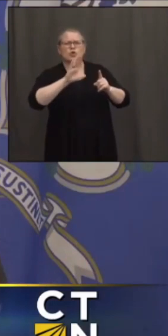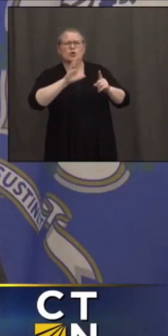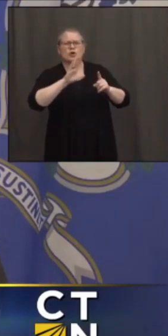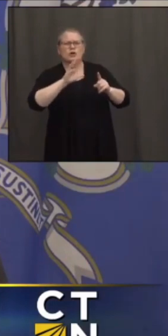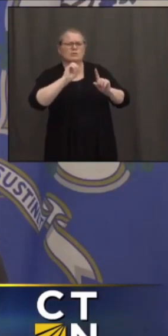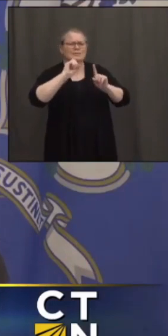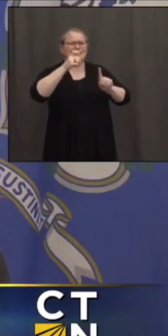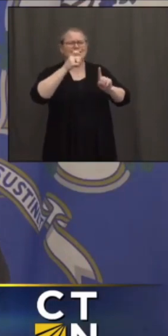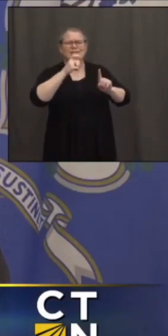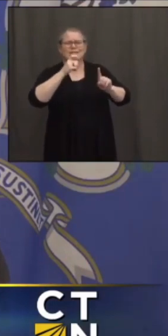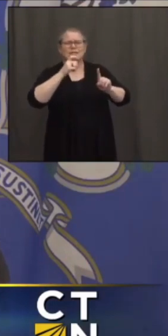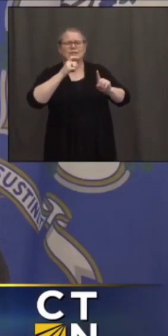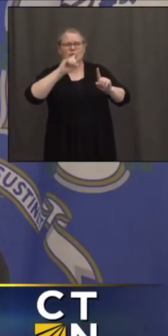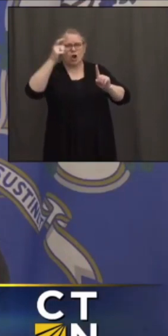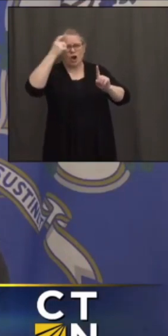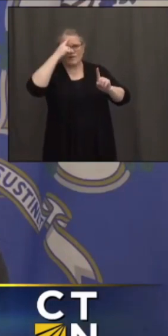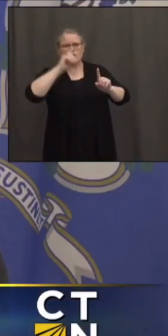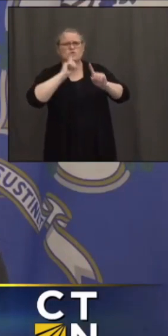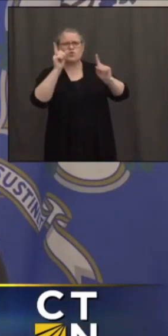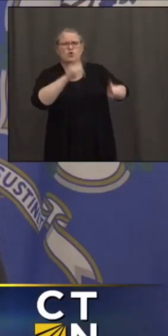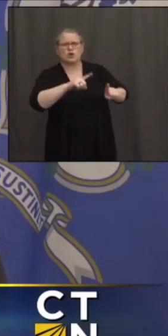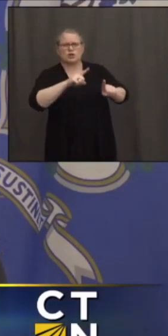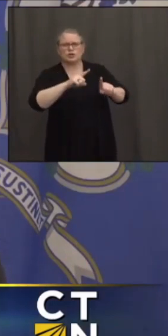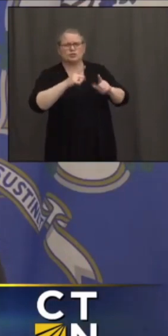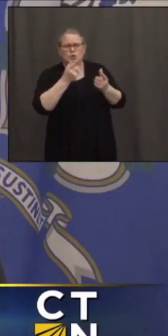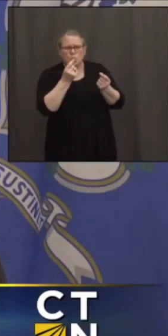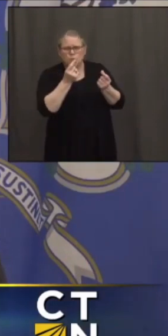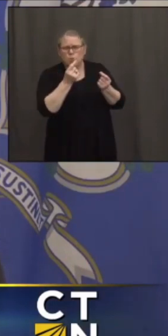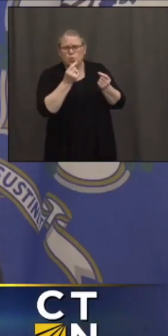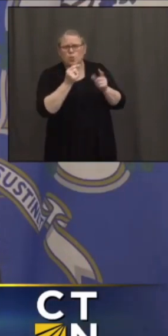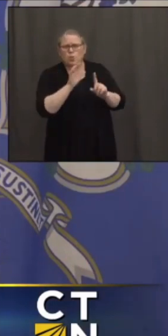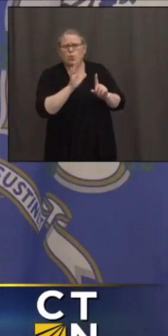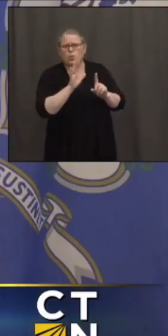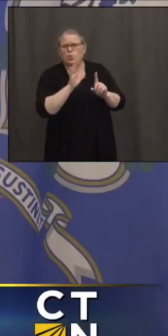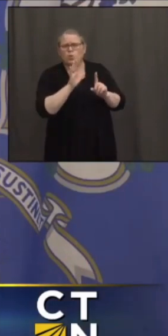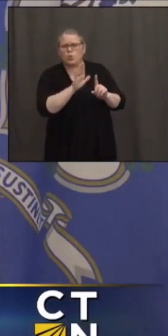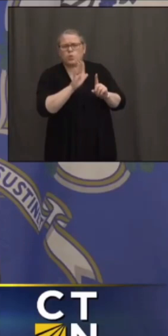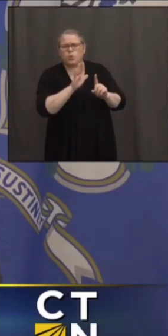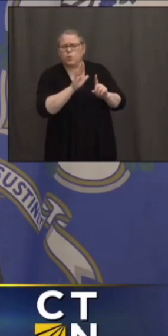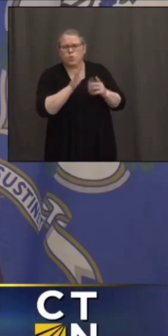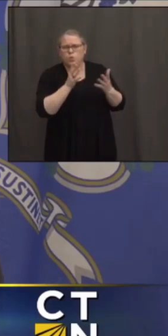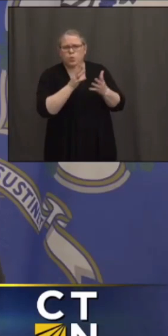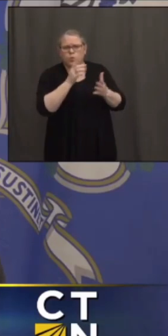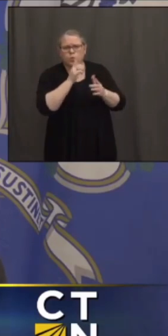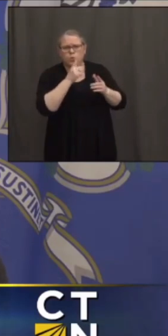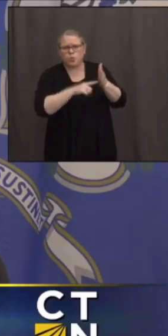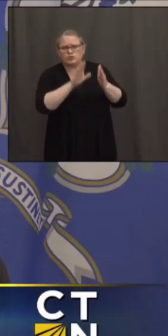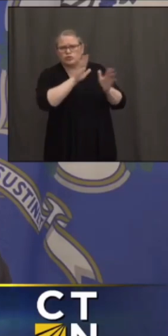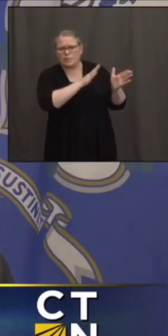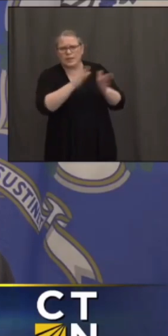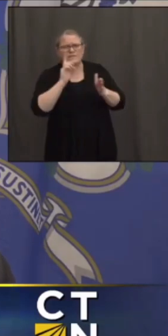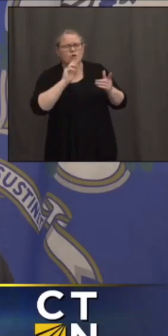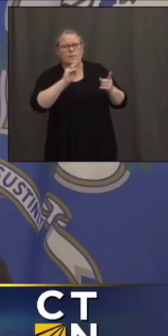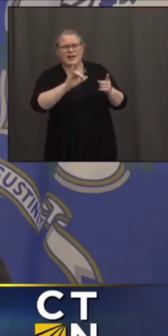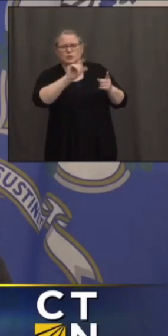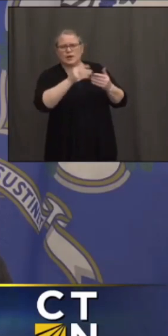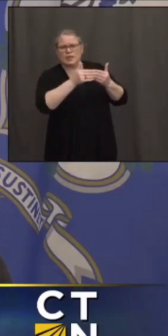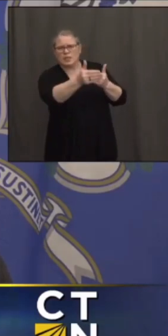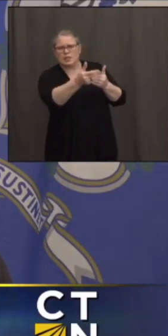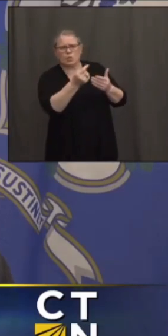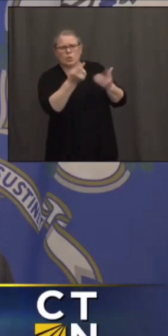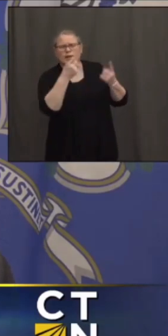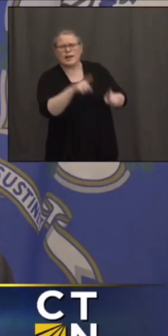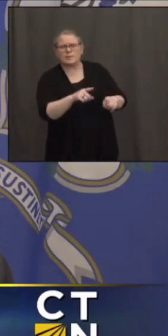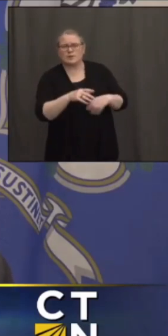has narrowed down the executive orders we need to continue after May 20th from a strict public health point of